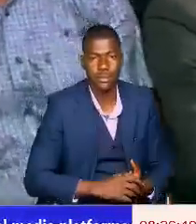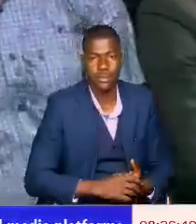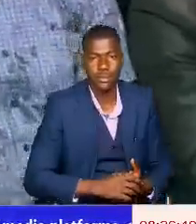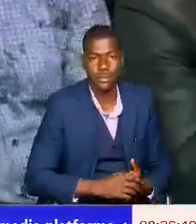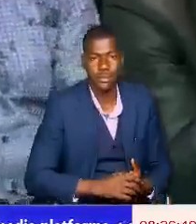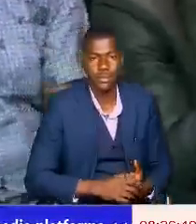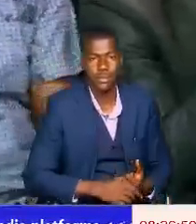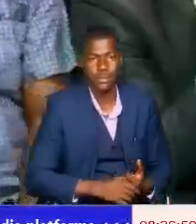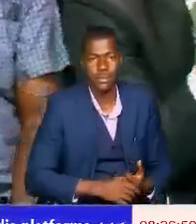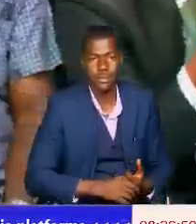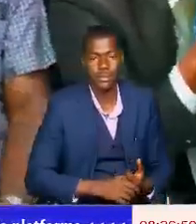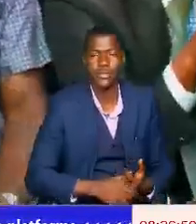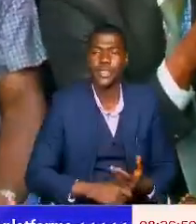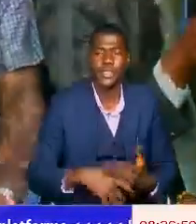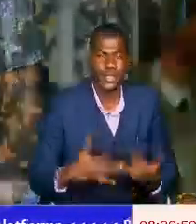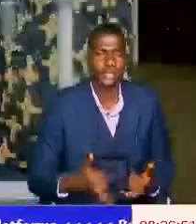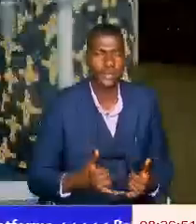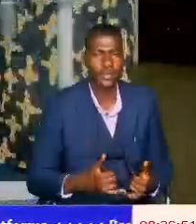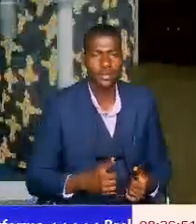Head. They even give you all your...